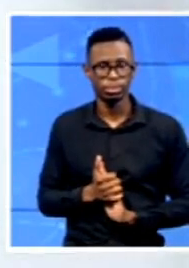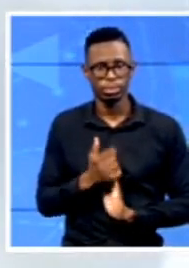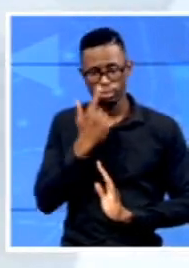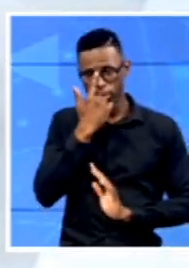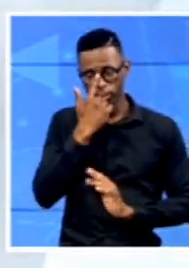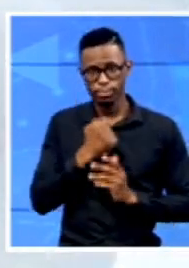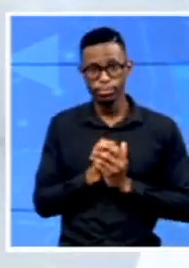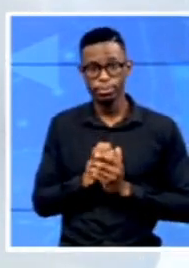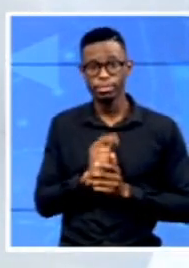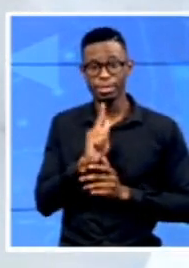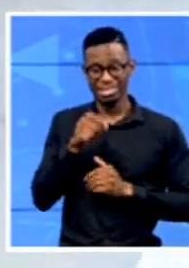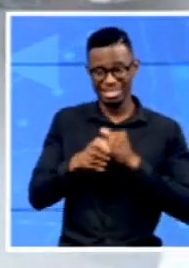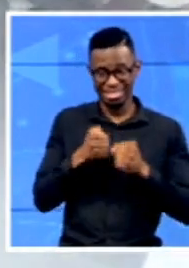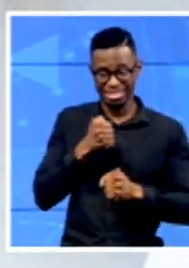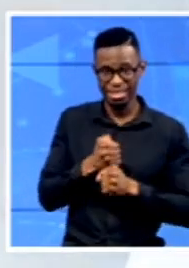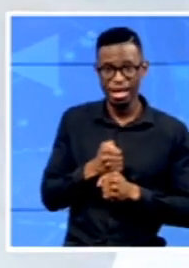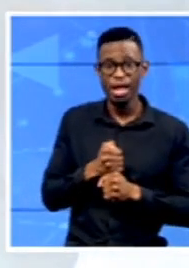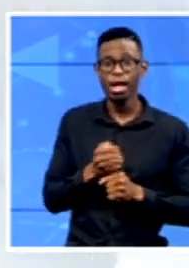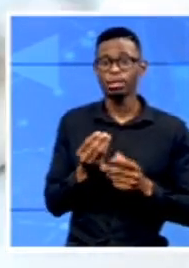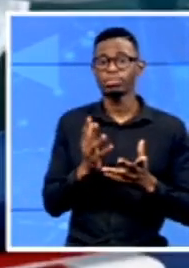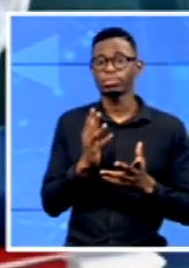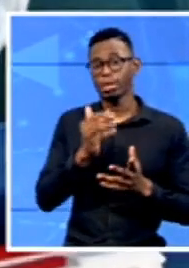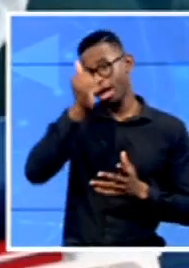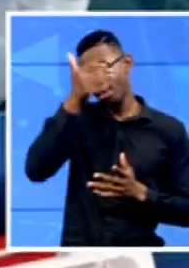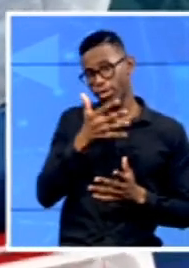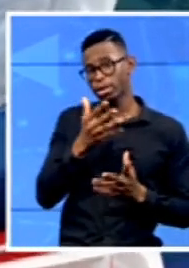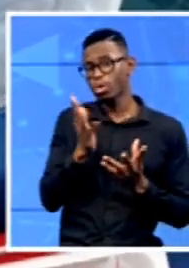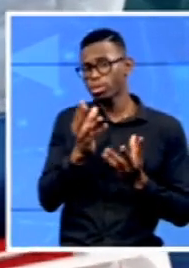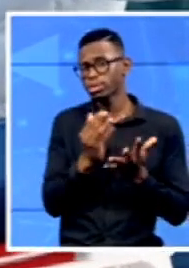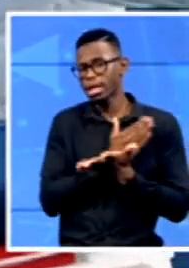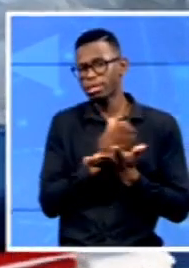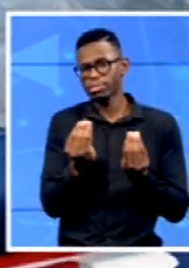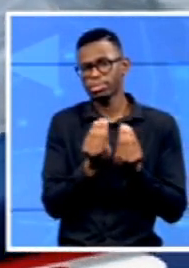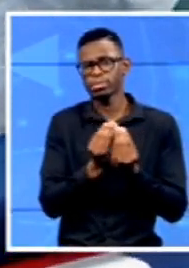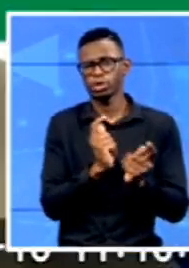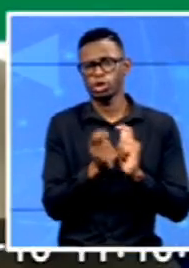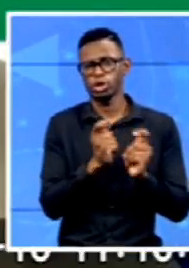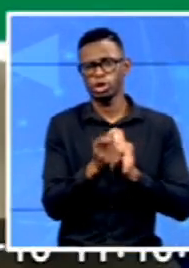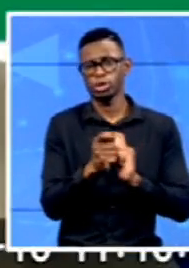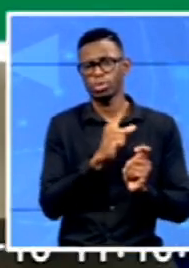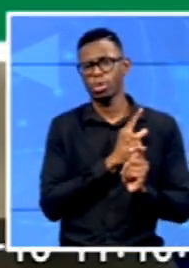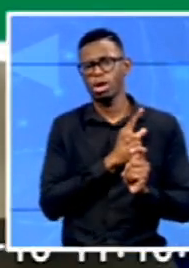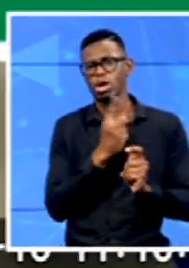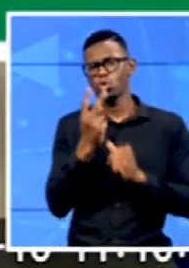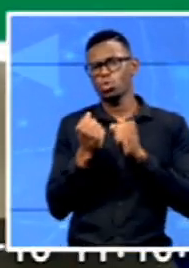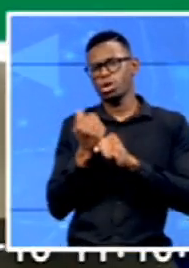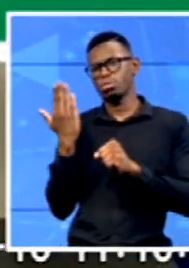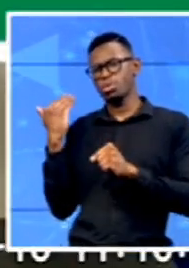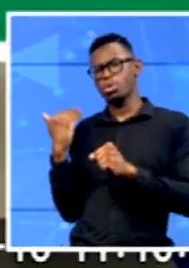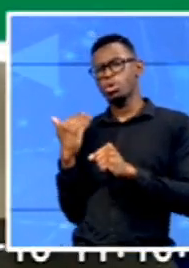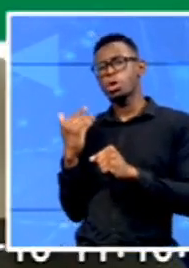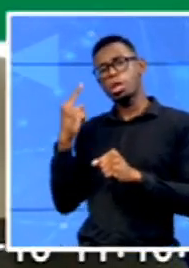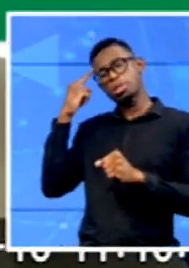likely to change for the continent, which has, over the last 2 years, withered predictions of doom. It's also been very difficult